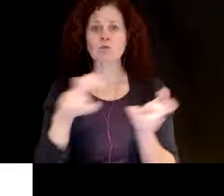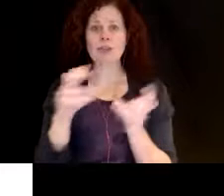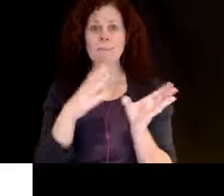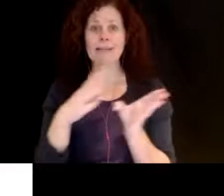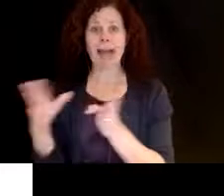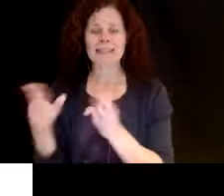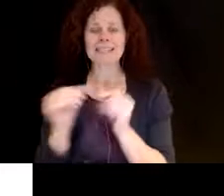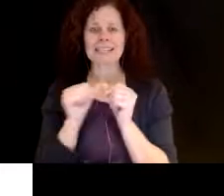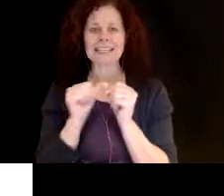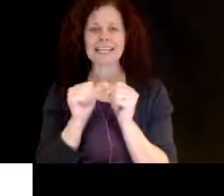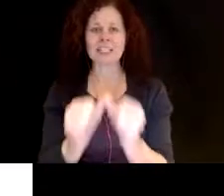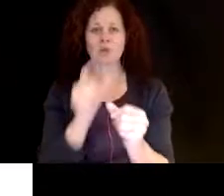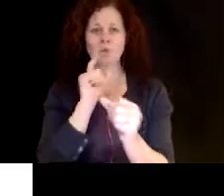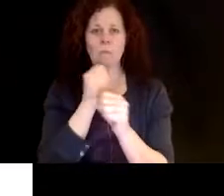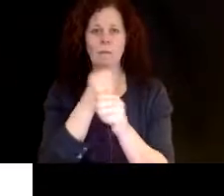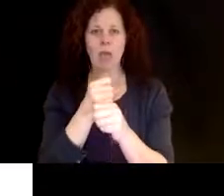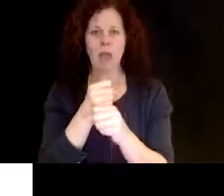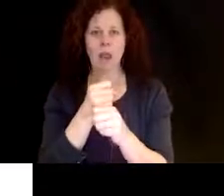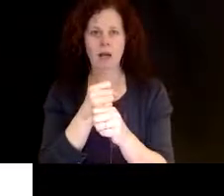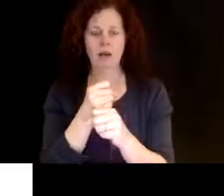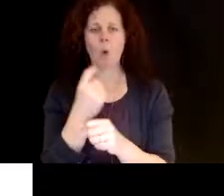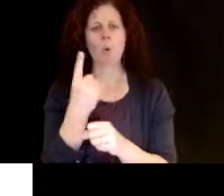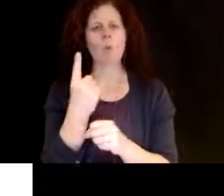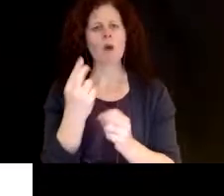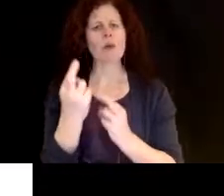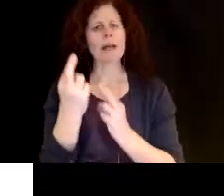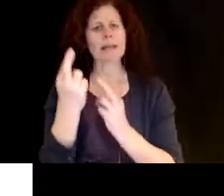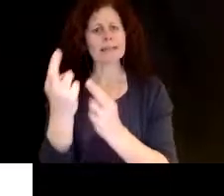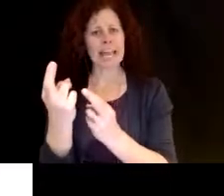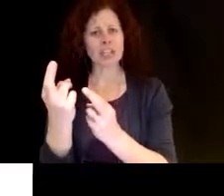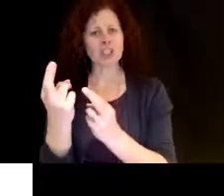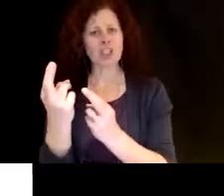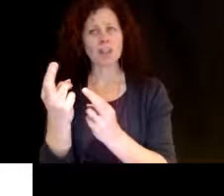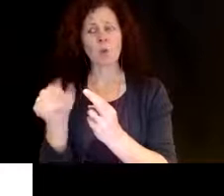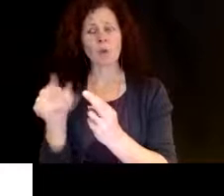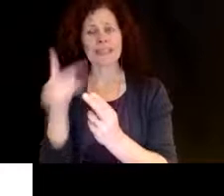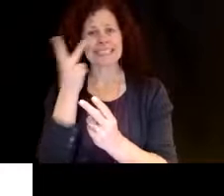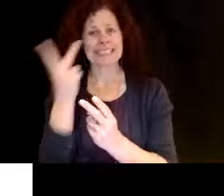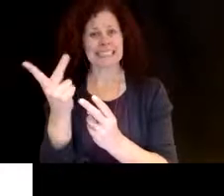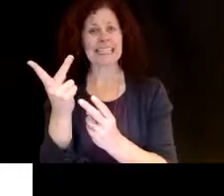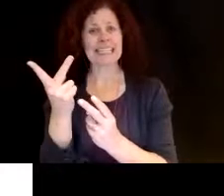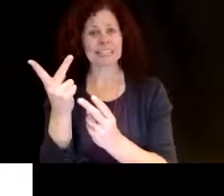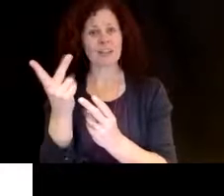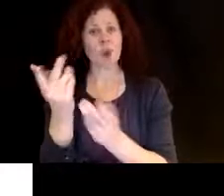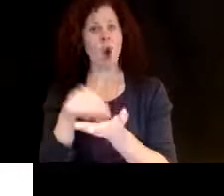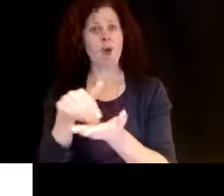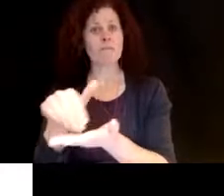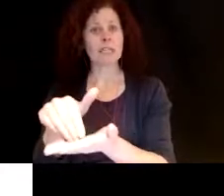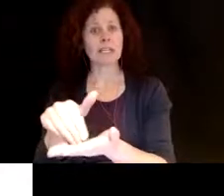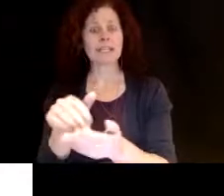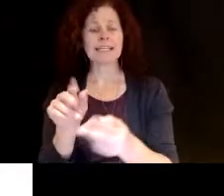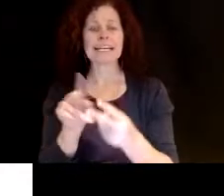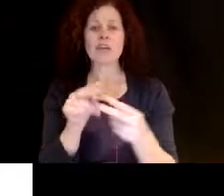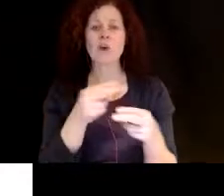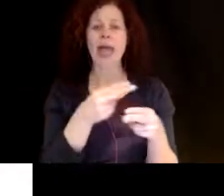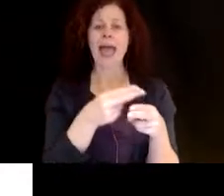of the recommendations we see often is some kind of an advisory commission, ad hoc or whatever it might be,